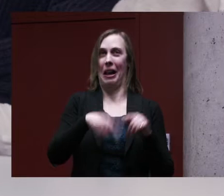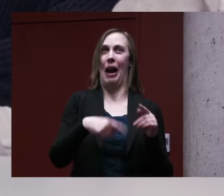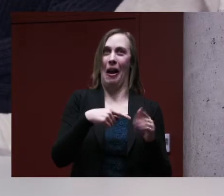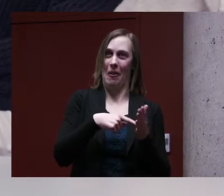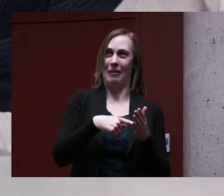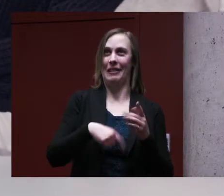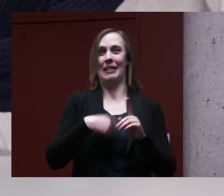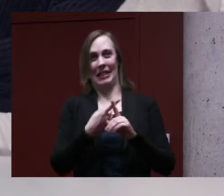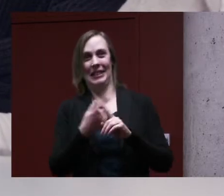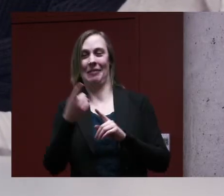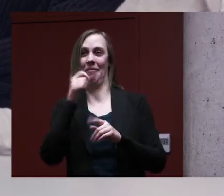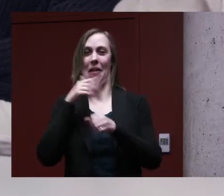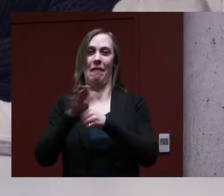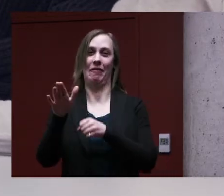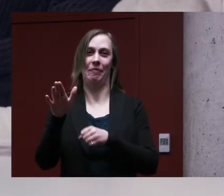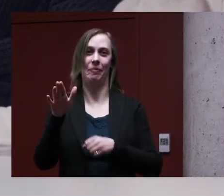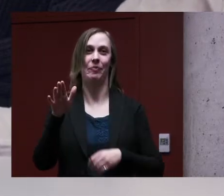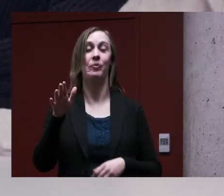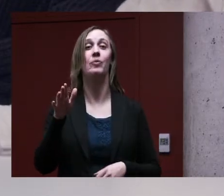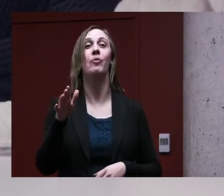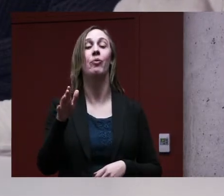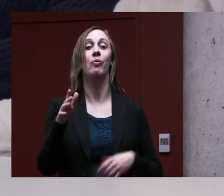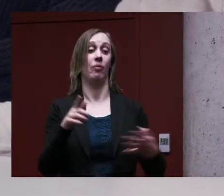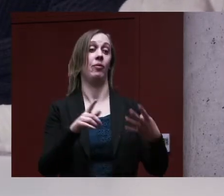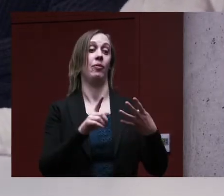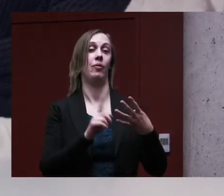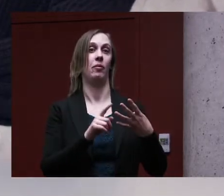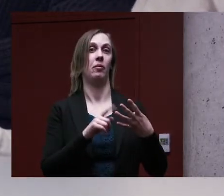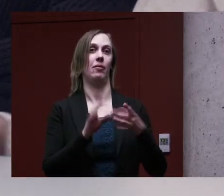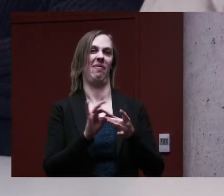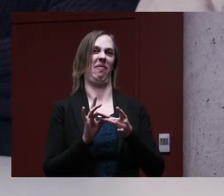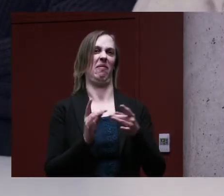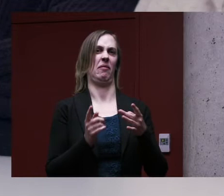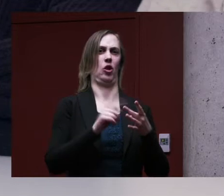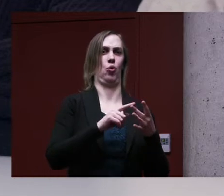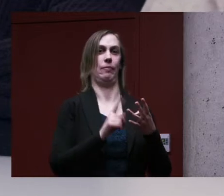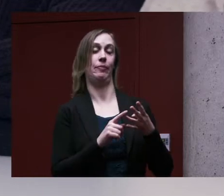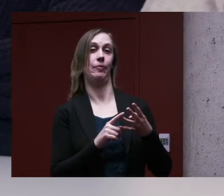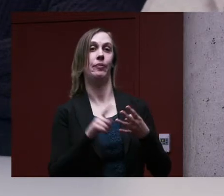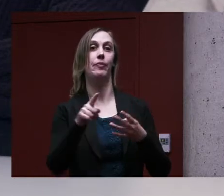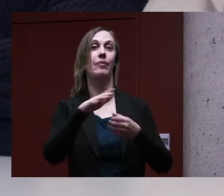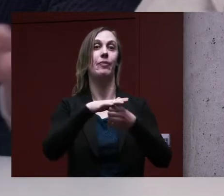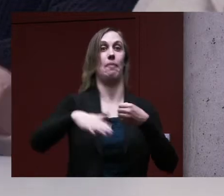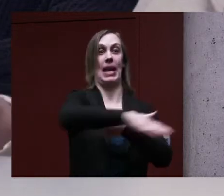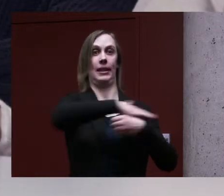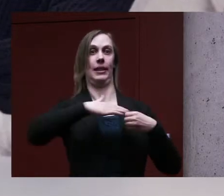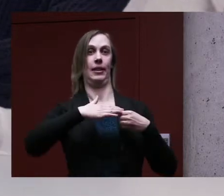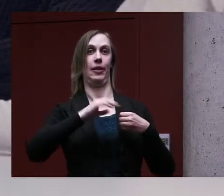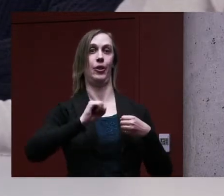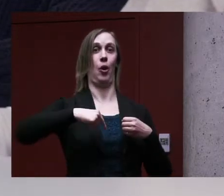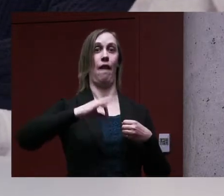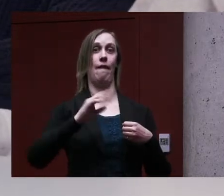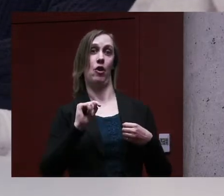Thirdly, directly related to the cost of an accessible unit is the barrier of the amount of space or the square footage required in order